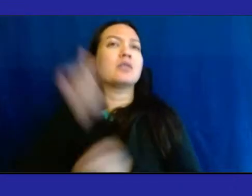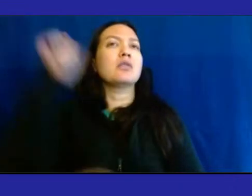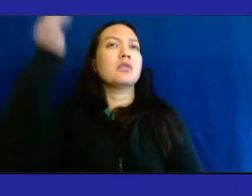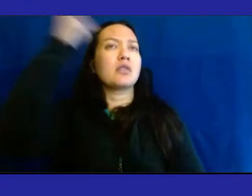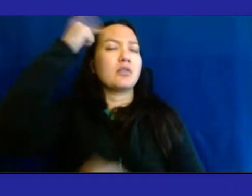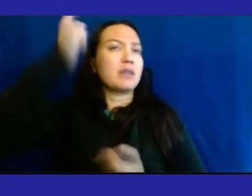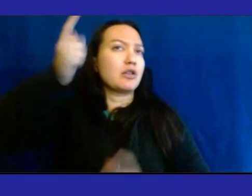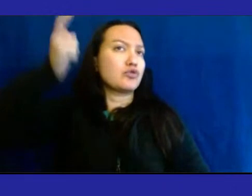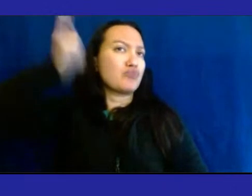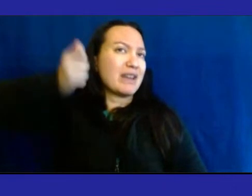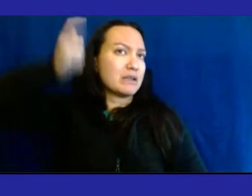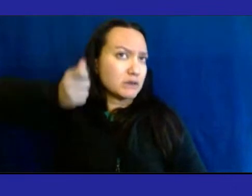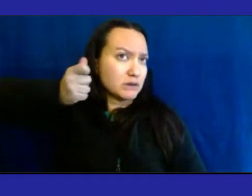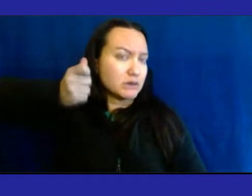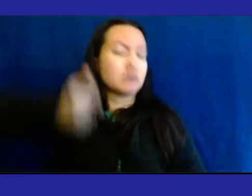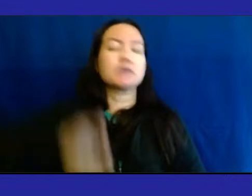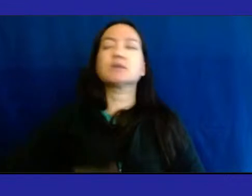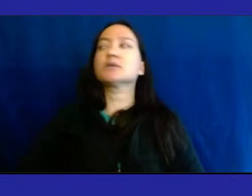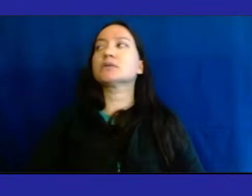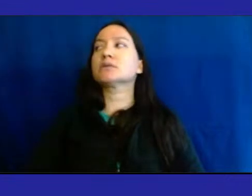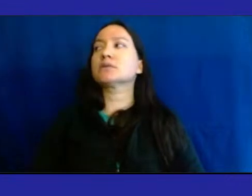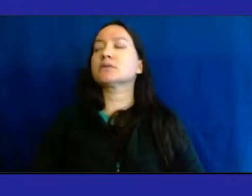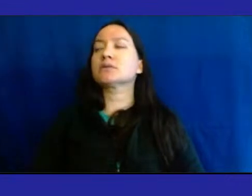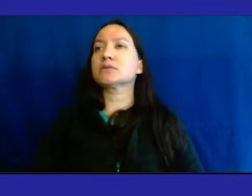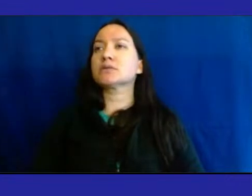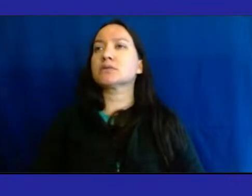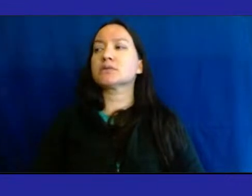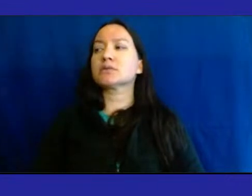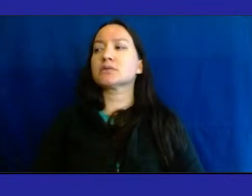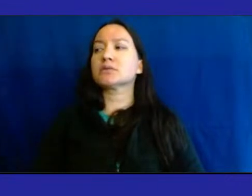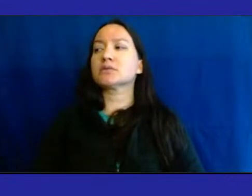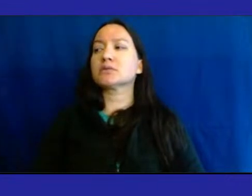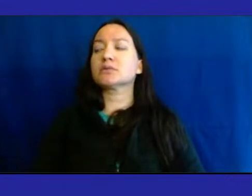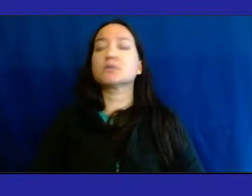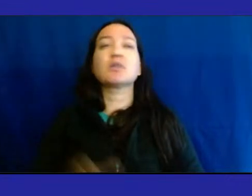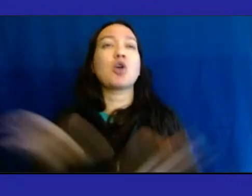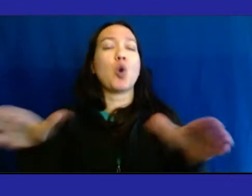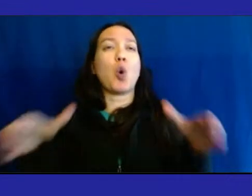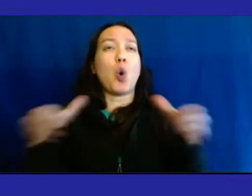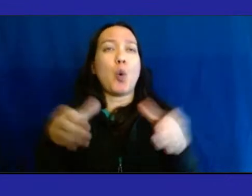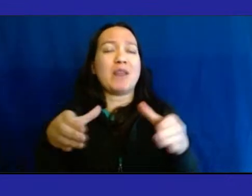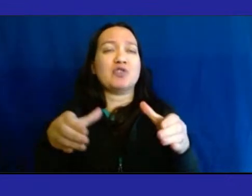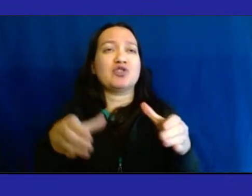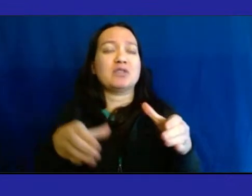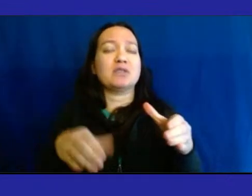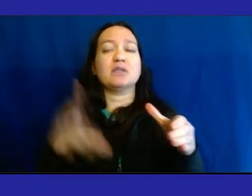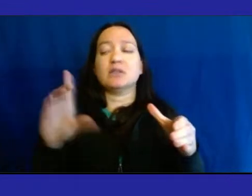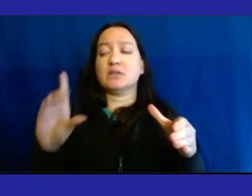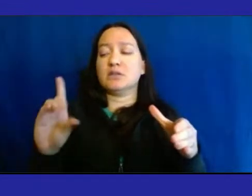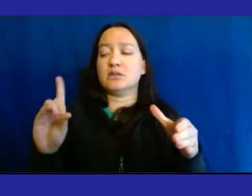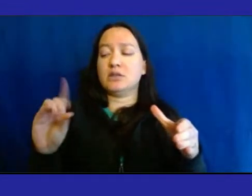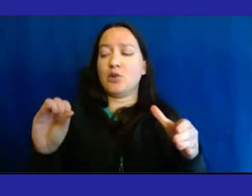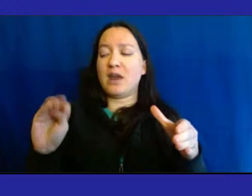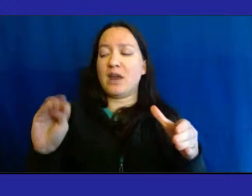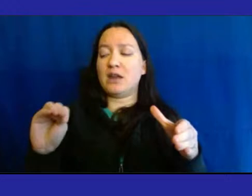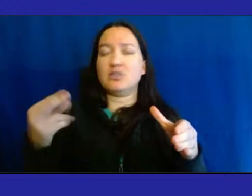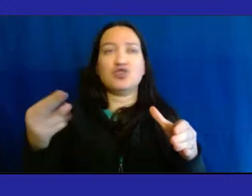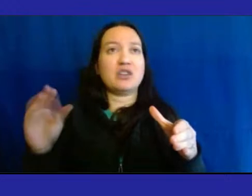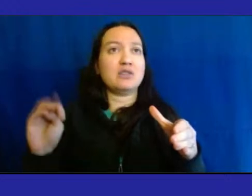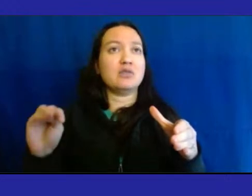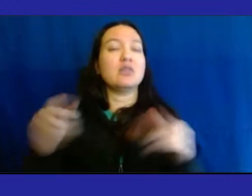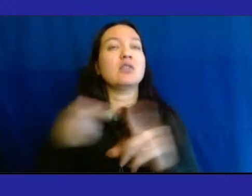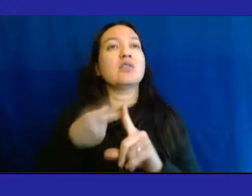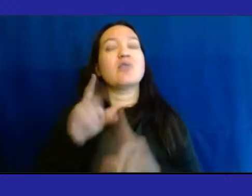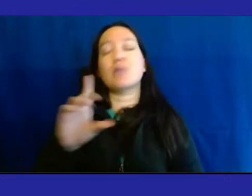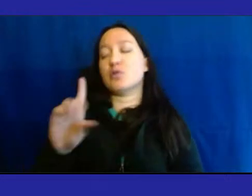slide. Supported by a grant that the coalition, the DOHMH coalition, received from the Doris Duke